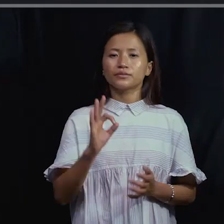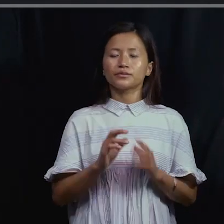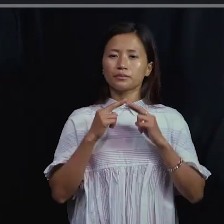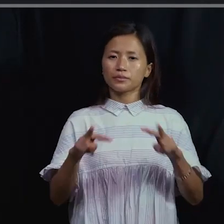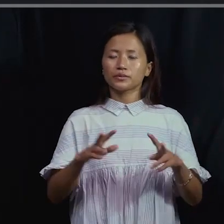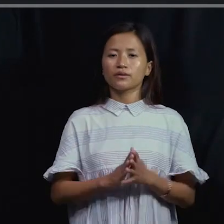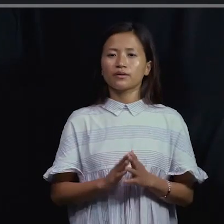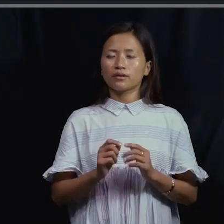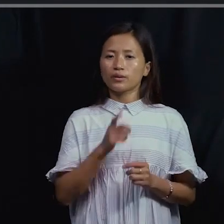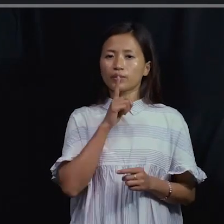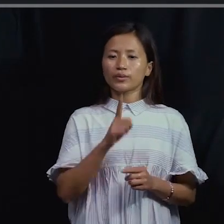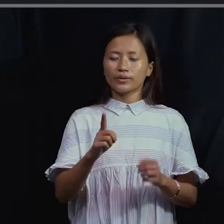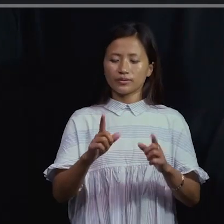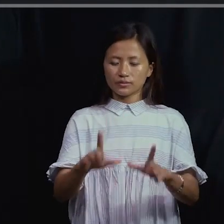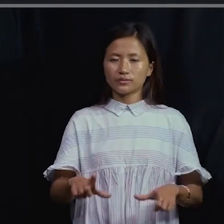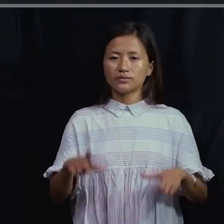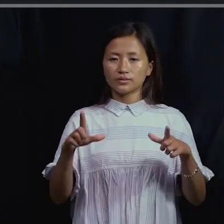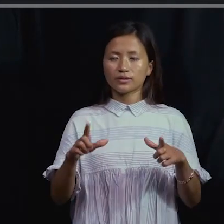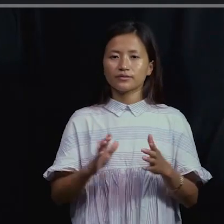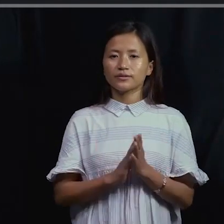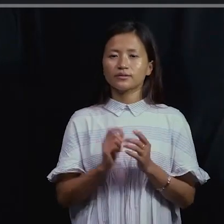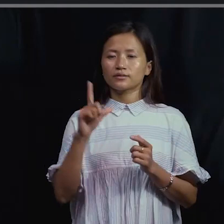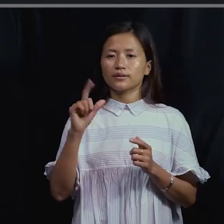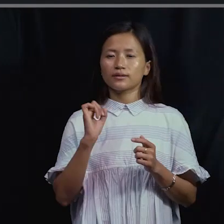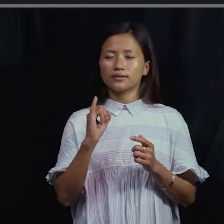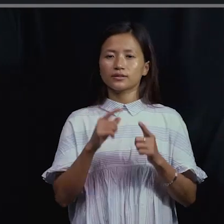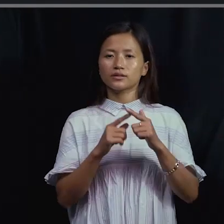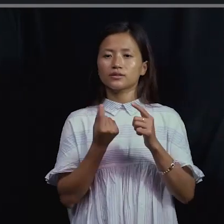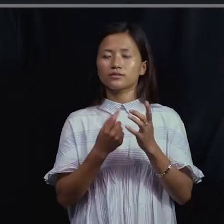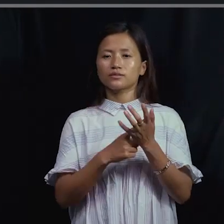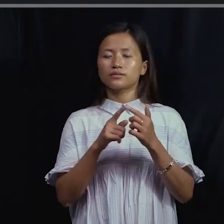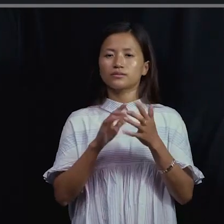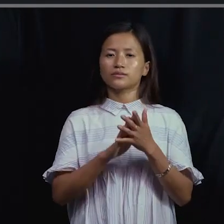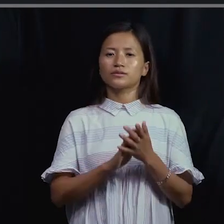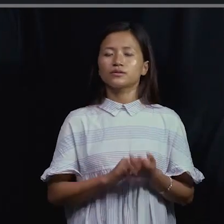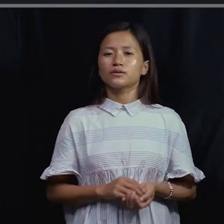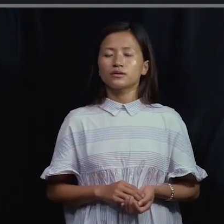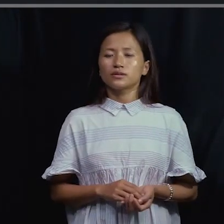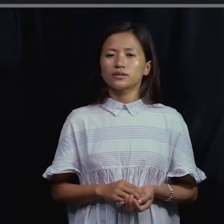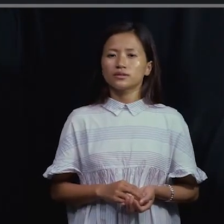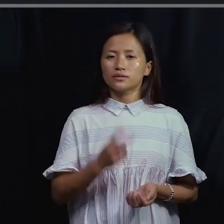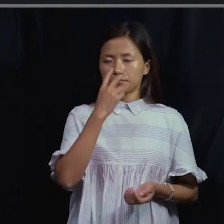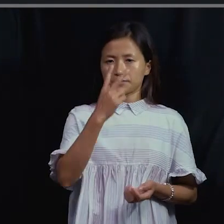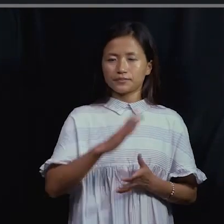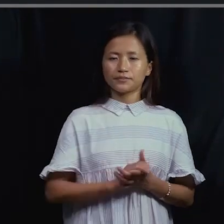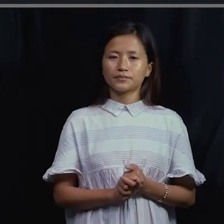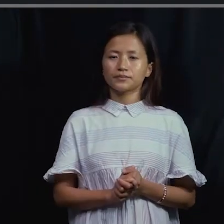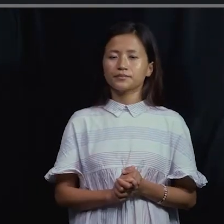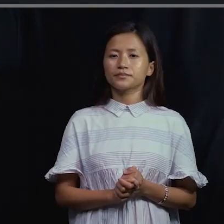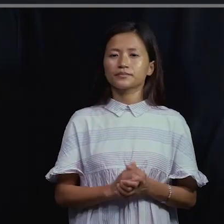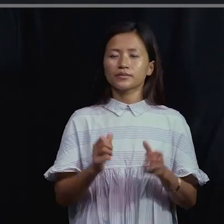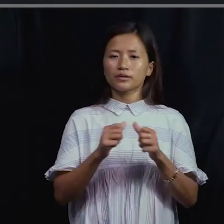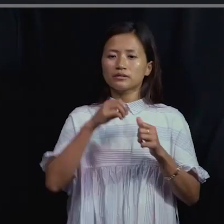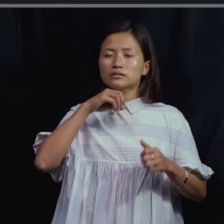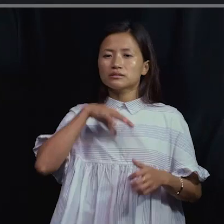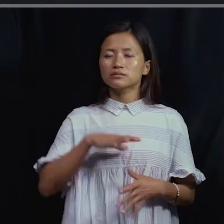real life literature should be given to the adolescent. Now what is real life literature? See, they the